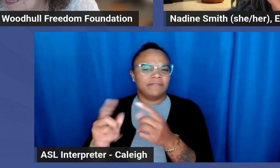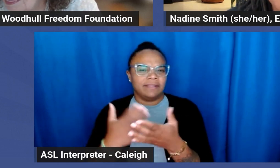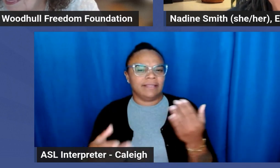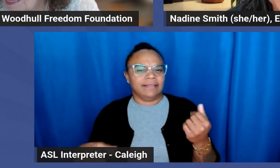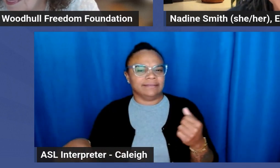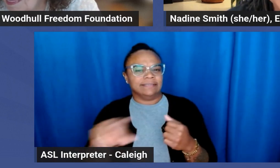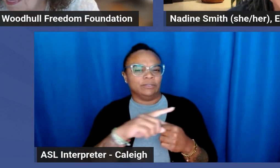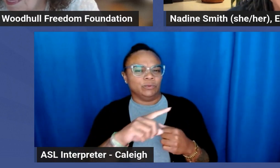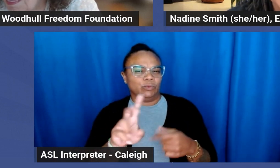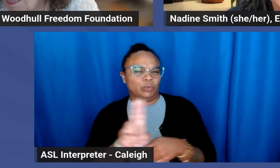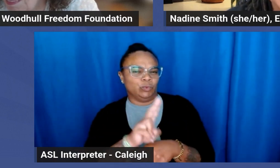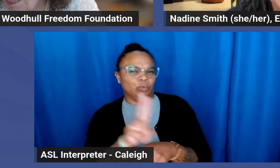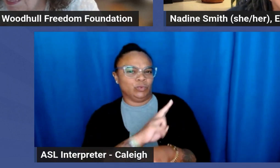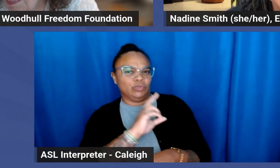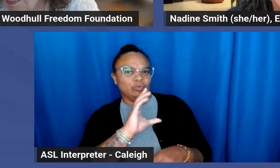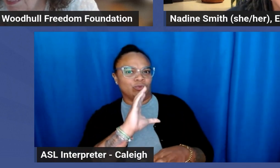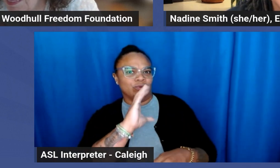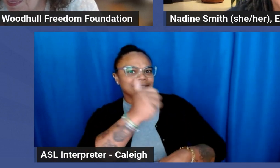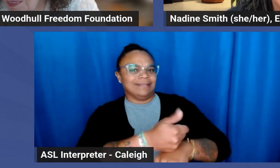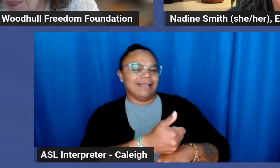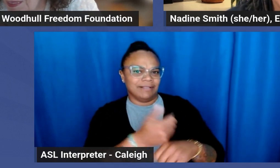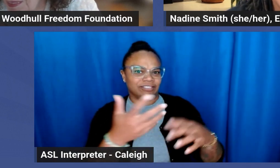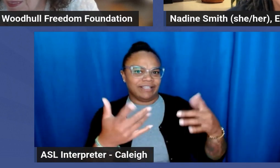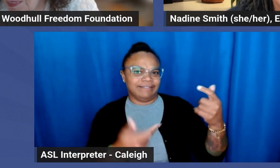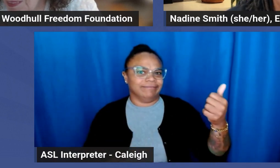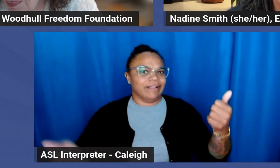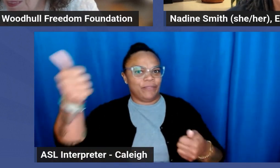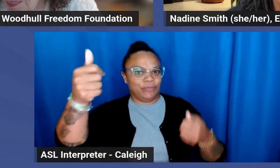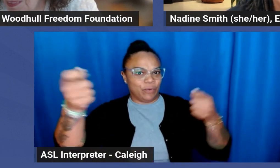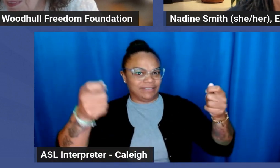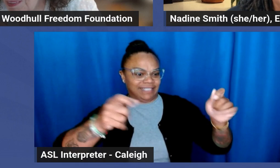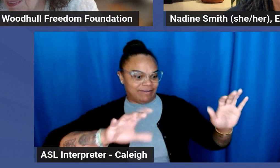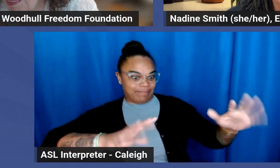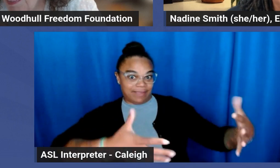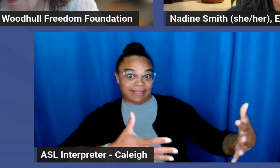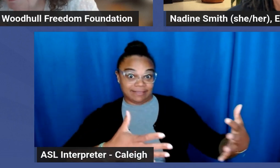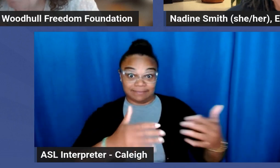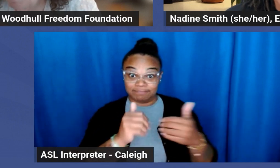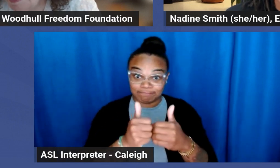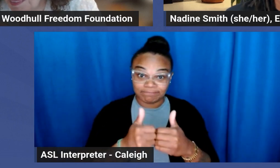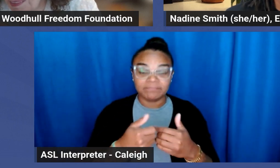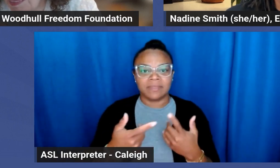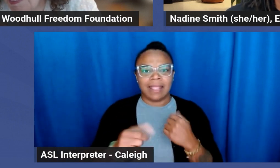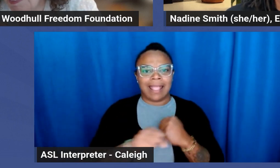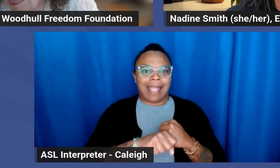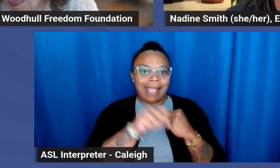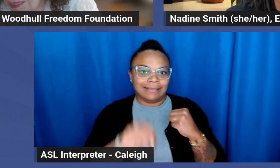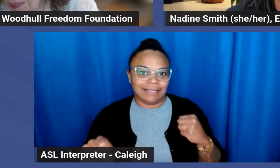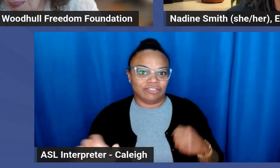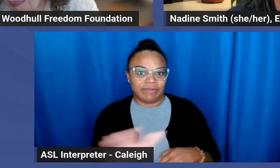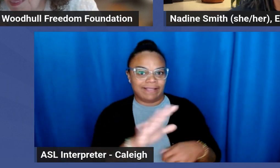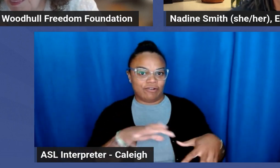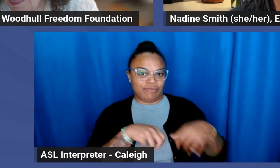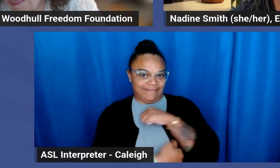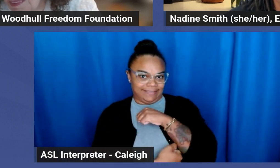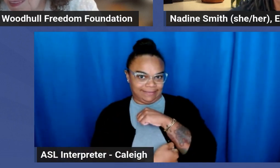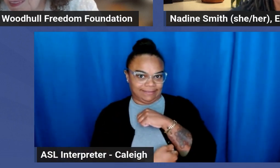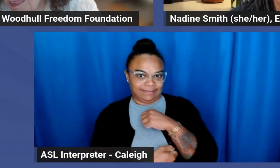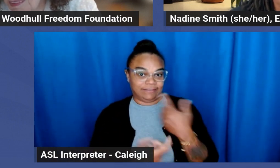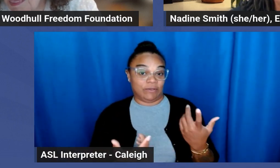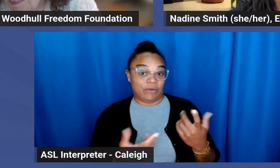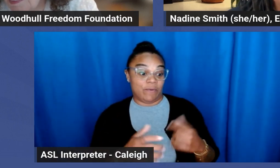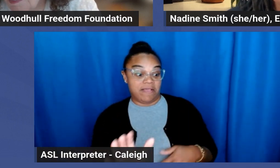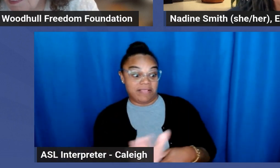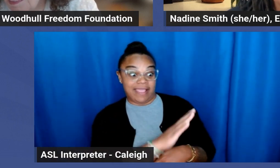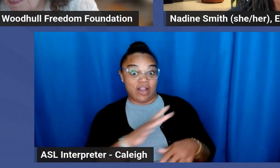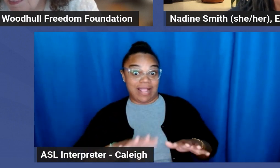authoritarian base is you exaggerate anybody's grievance. You play on anxiety and turn it into fear,